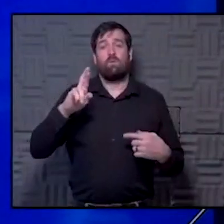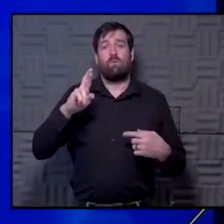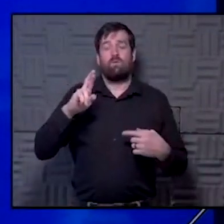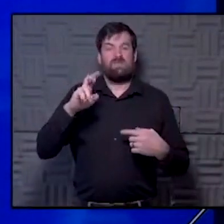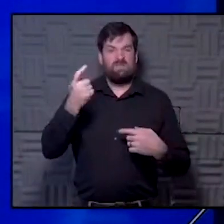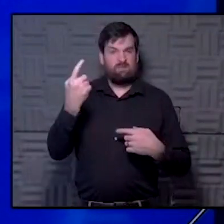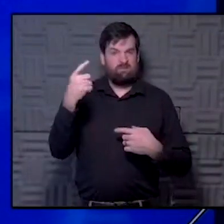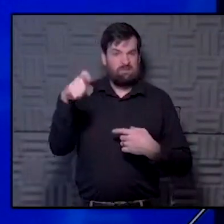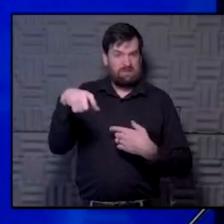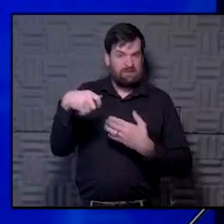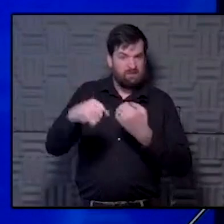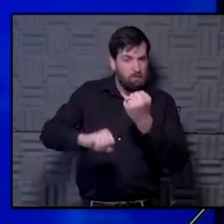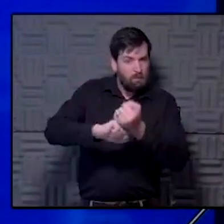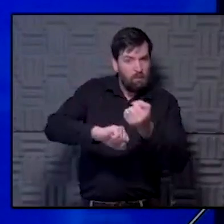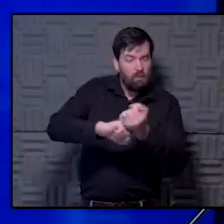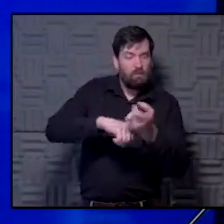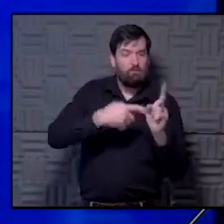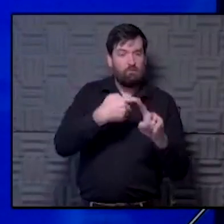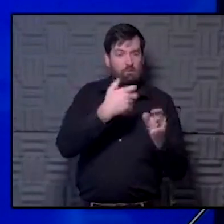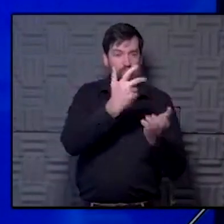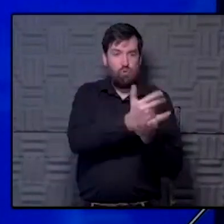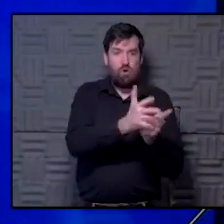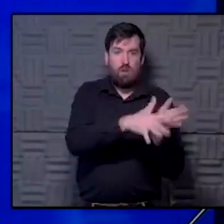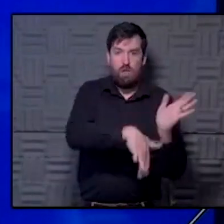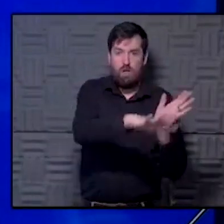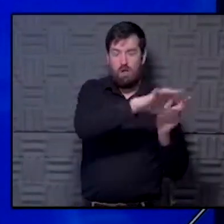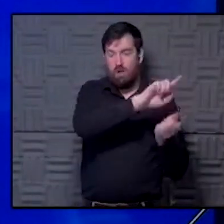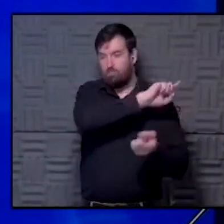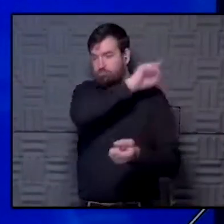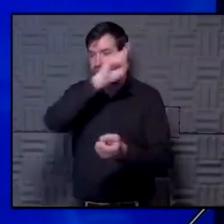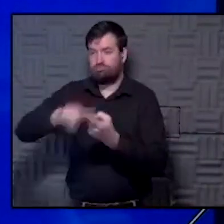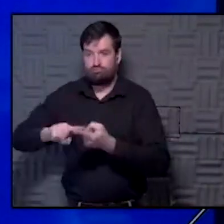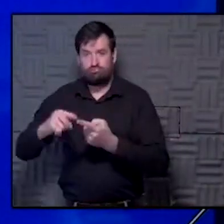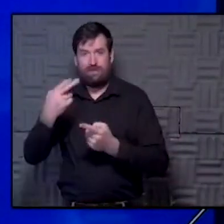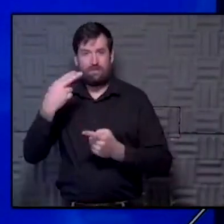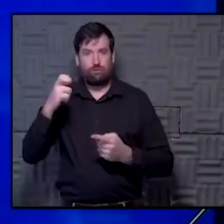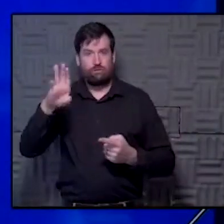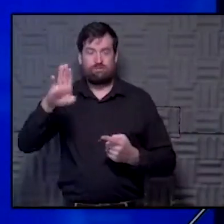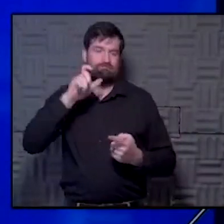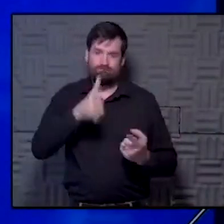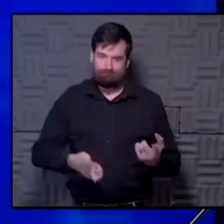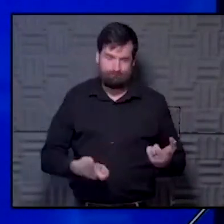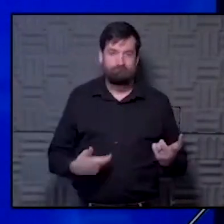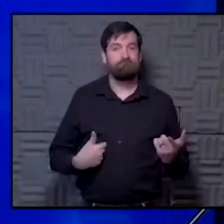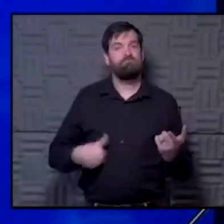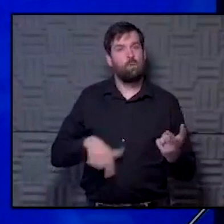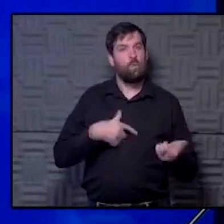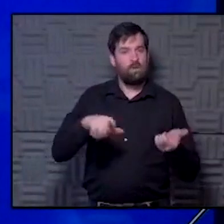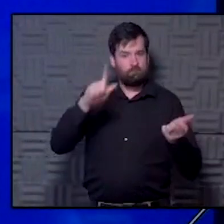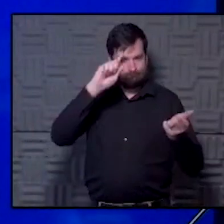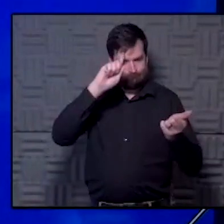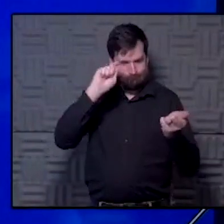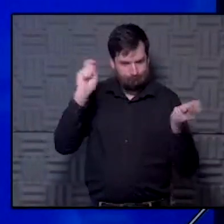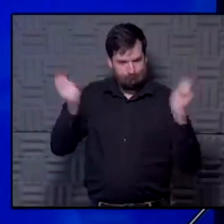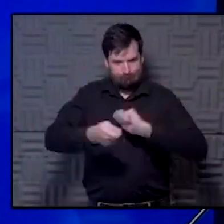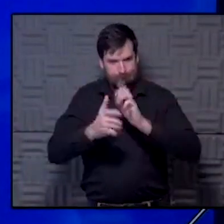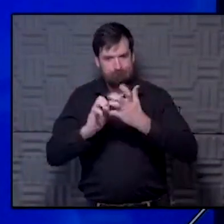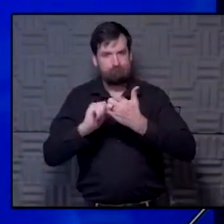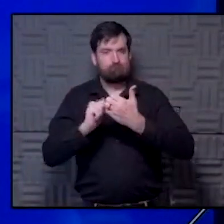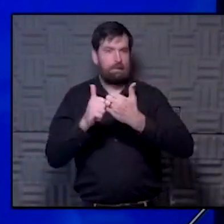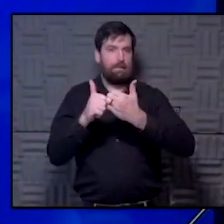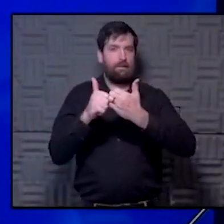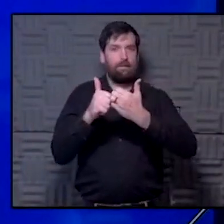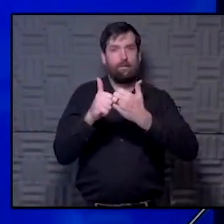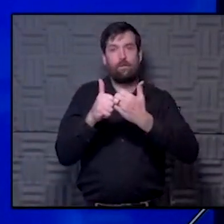needed support in getting from parking lot to the HEB. So that means we've retooled to think about how we can do